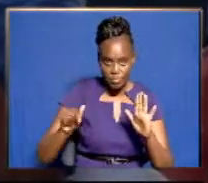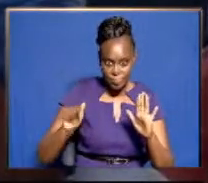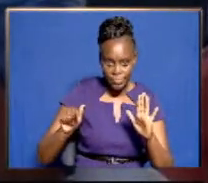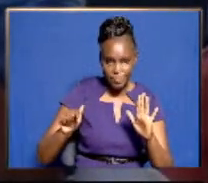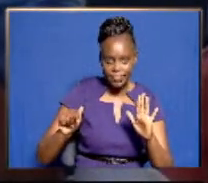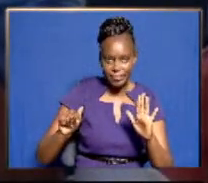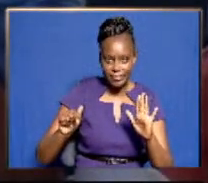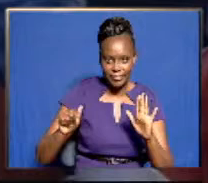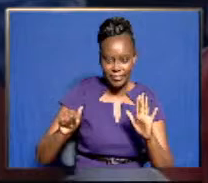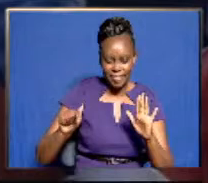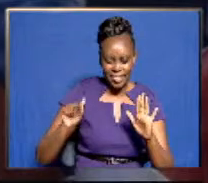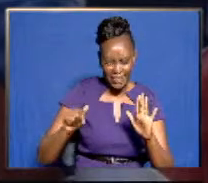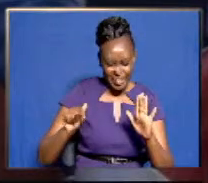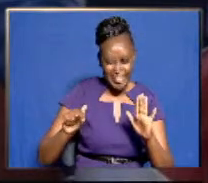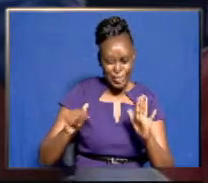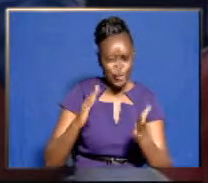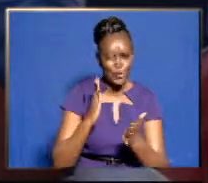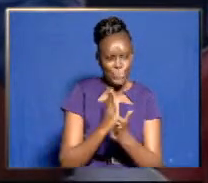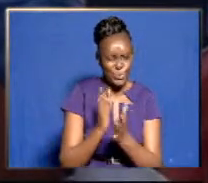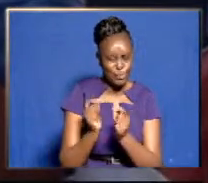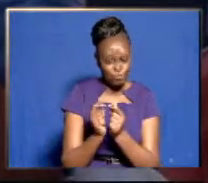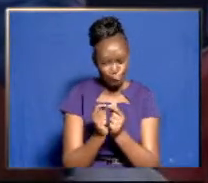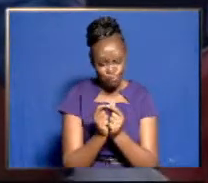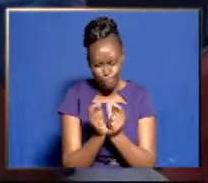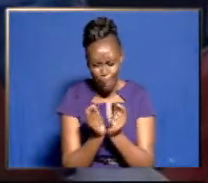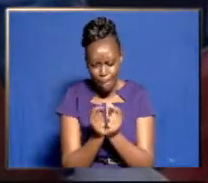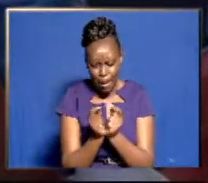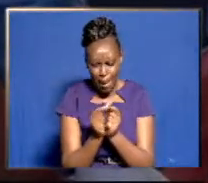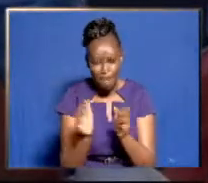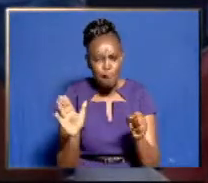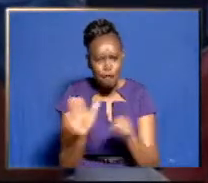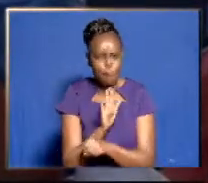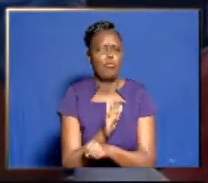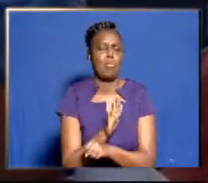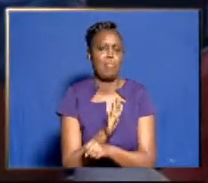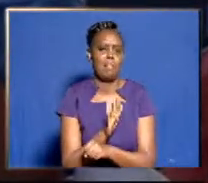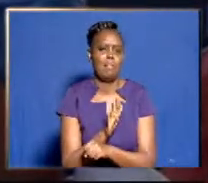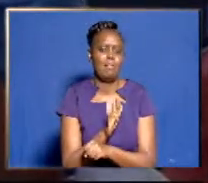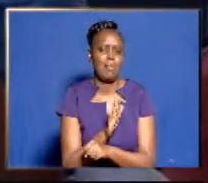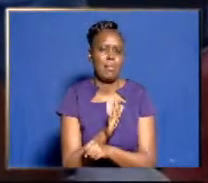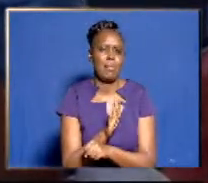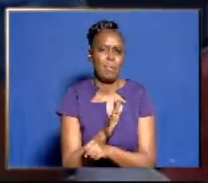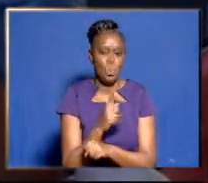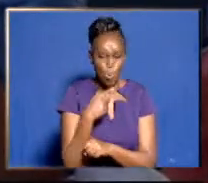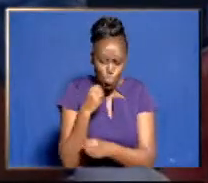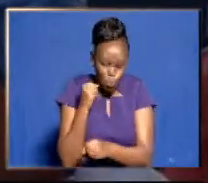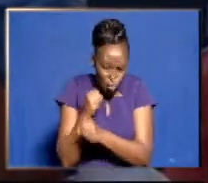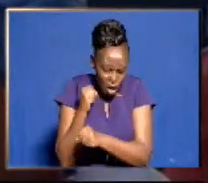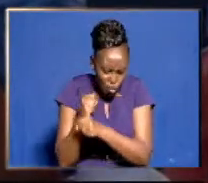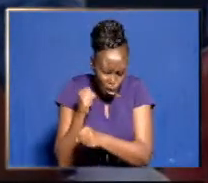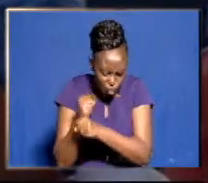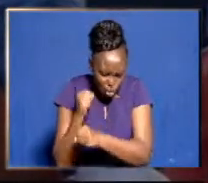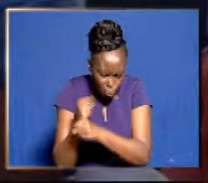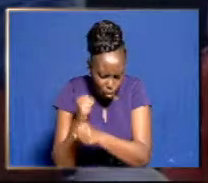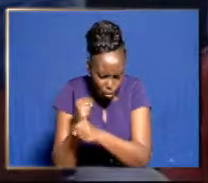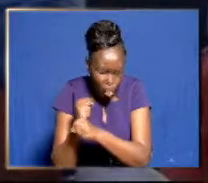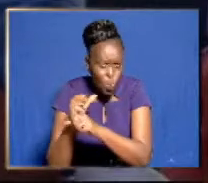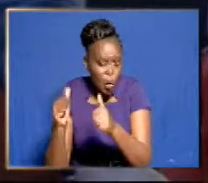been a thorn in the flesh for many of the Kenyans who genuinely did jobs in this